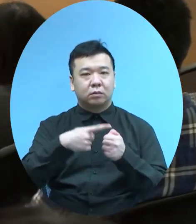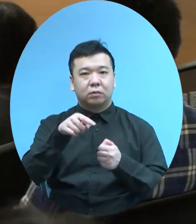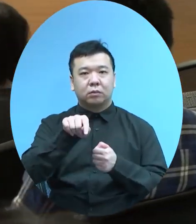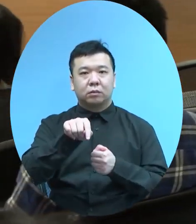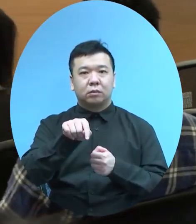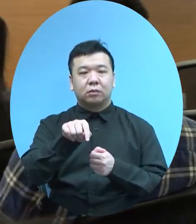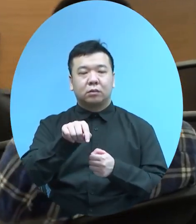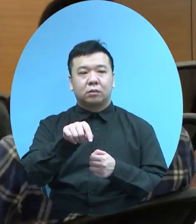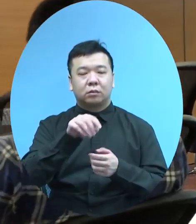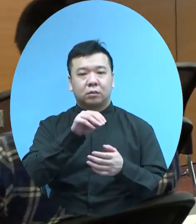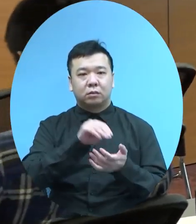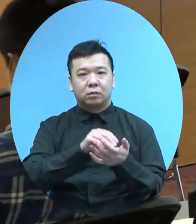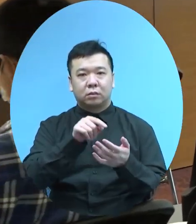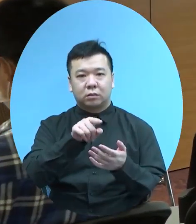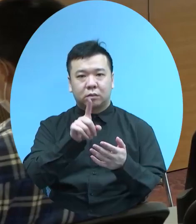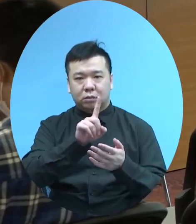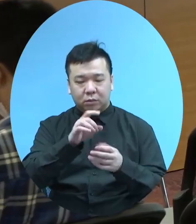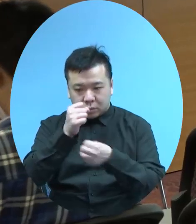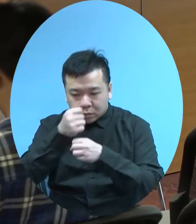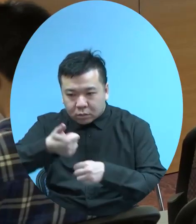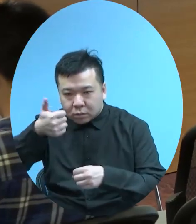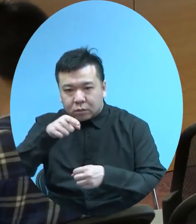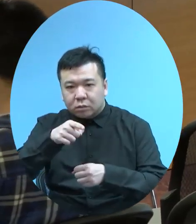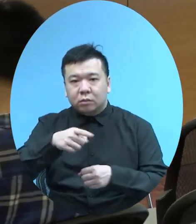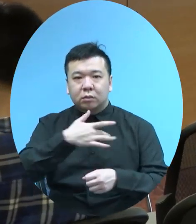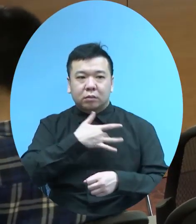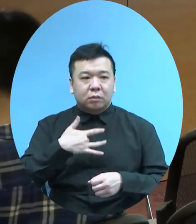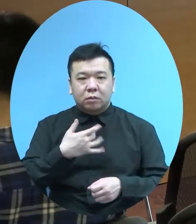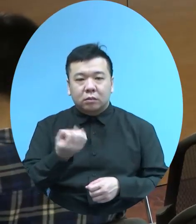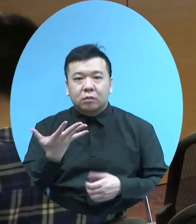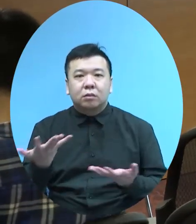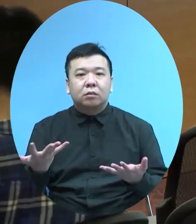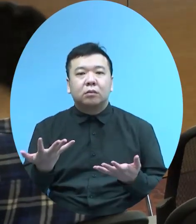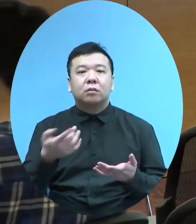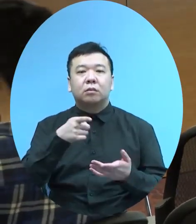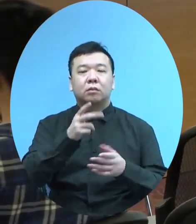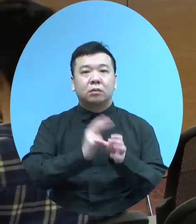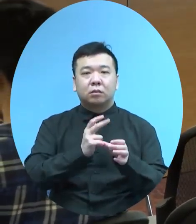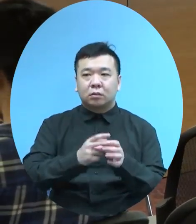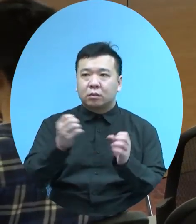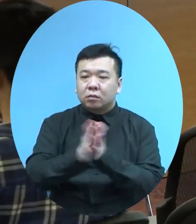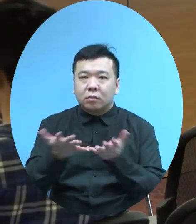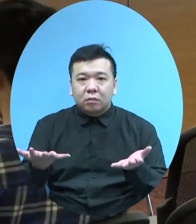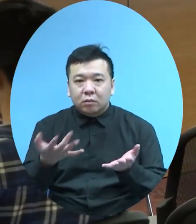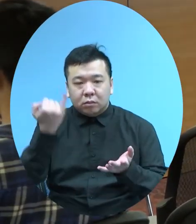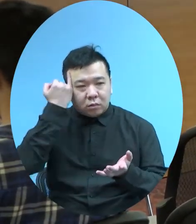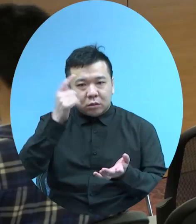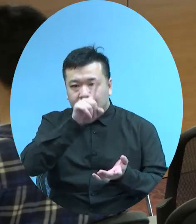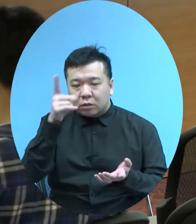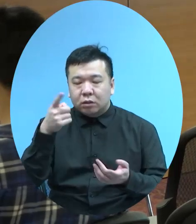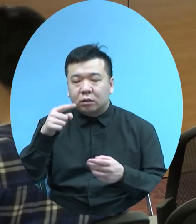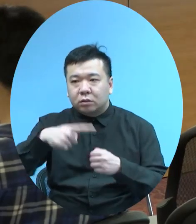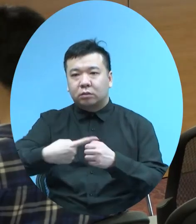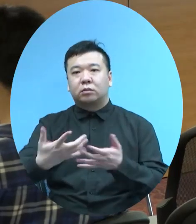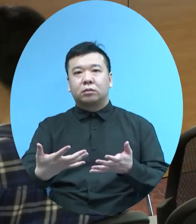patient got contracted to the coronavirus at the temple is not clear. And there were at least 20 patients who